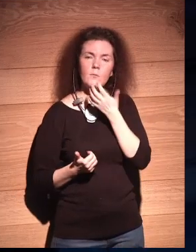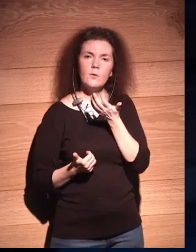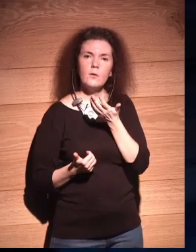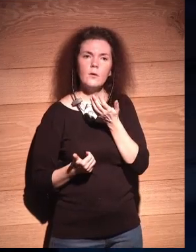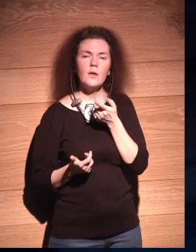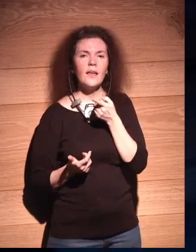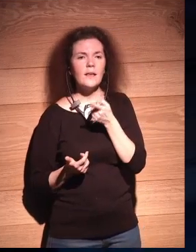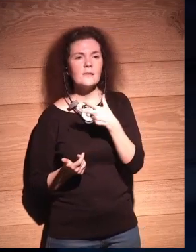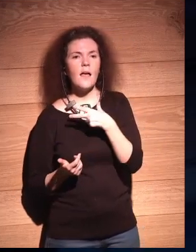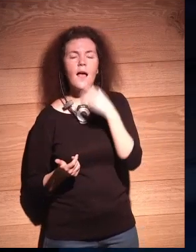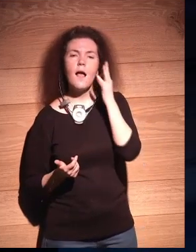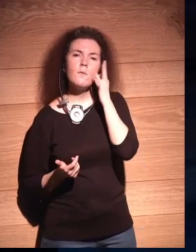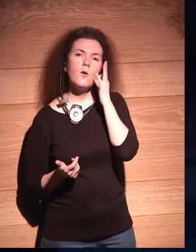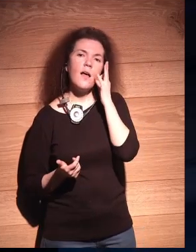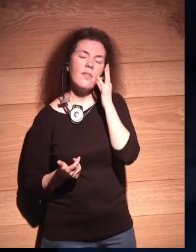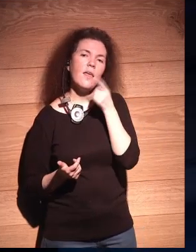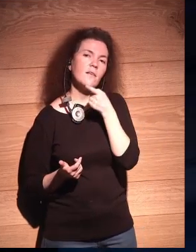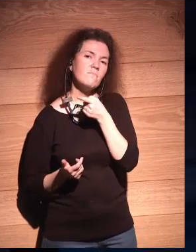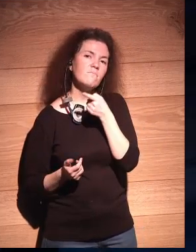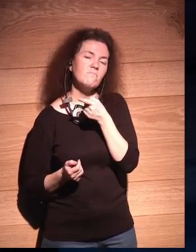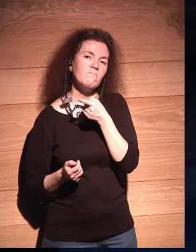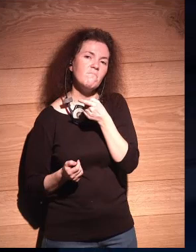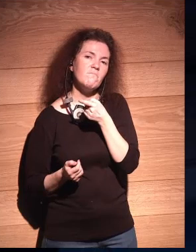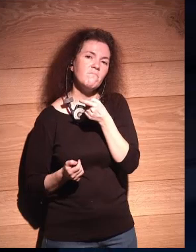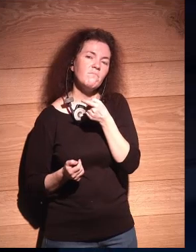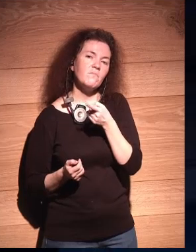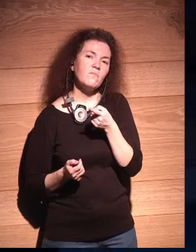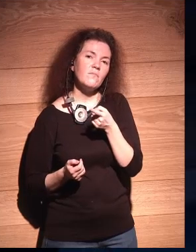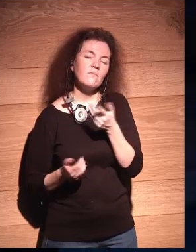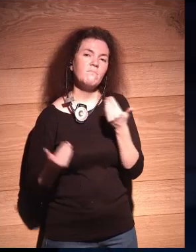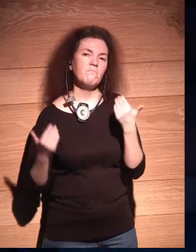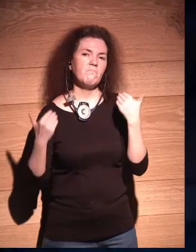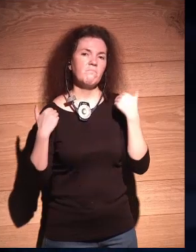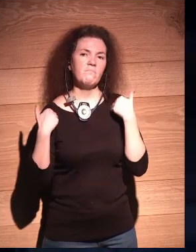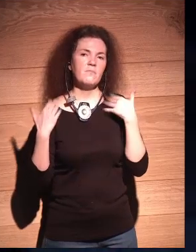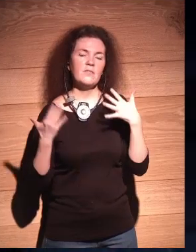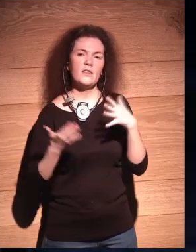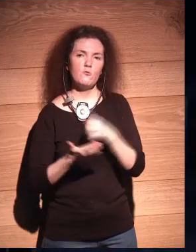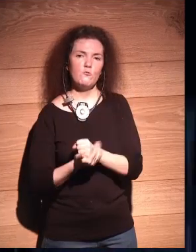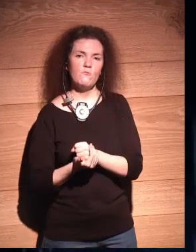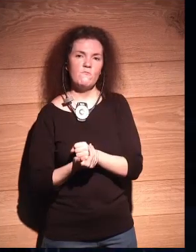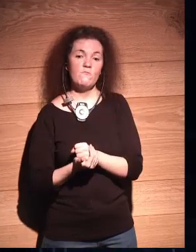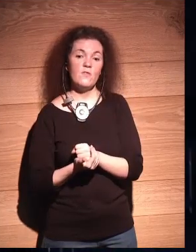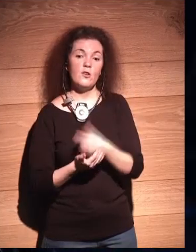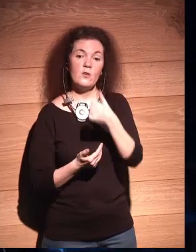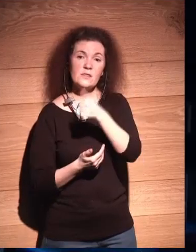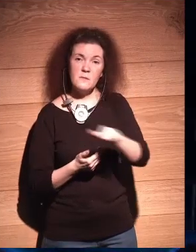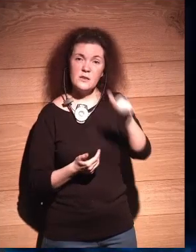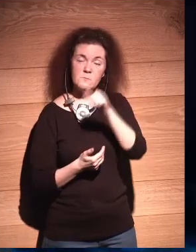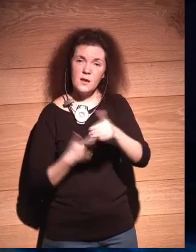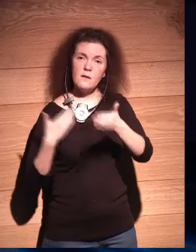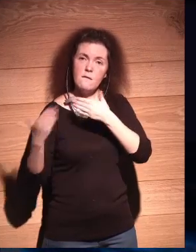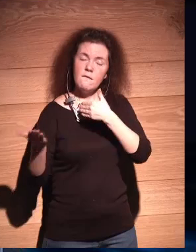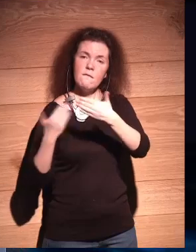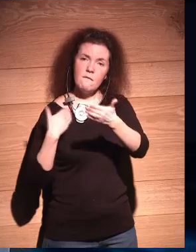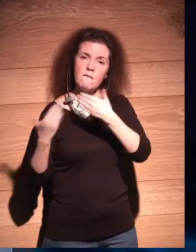of Reprieve. And after a couple of weeks of discussing what I wanted to do, she said, "I think I have somebody you might want to collaborate with